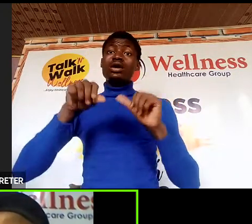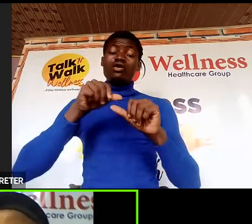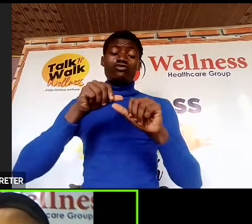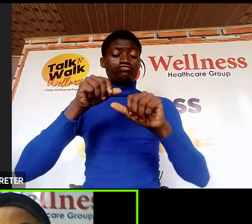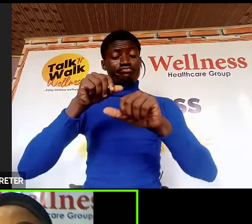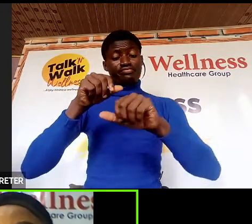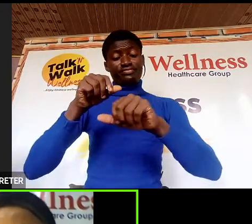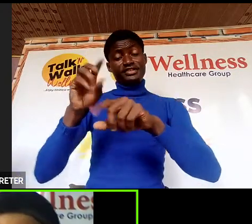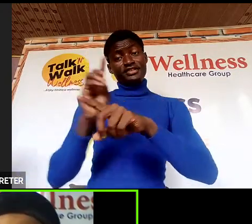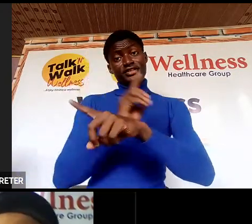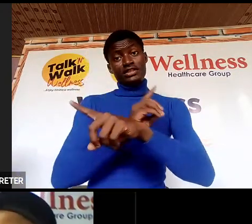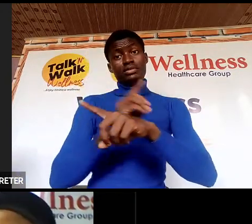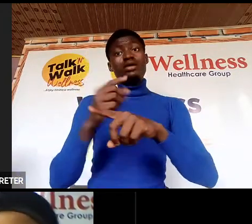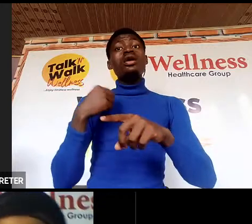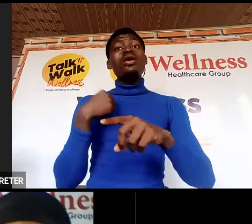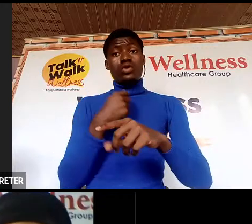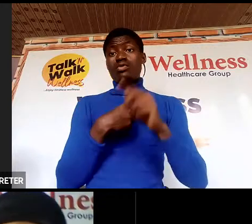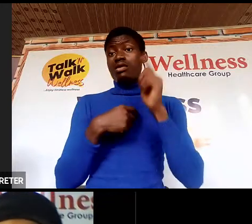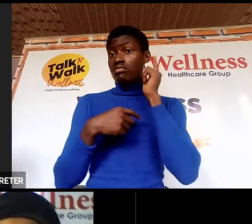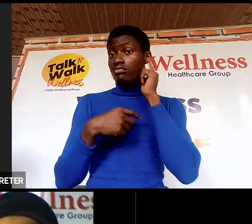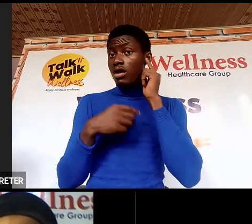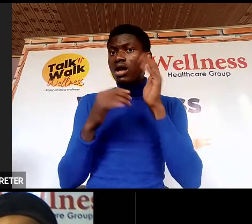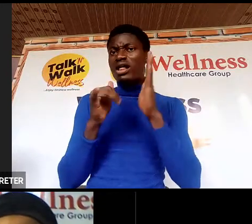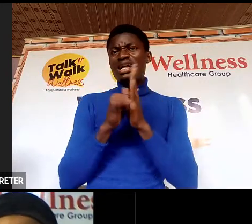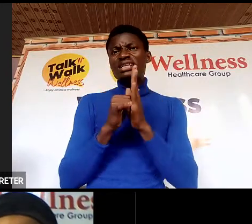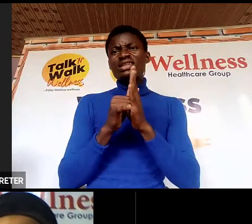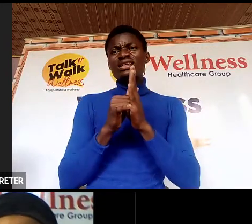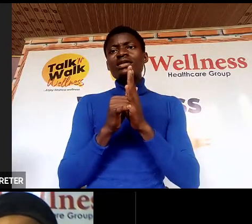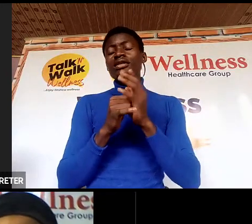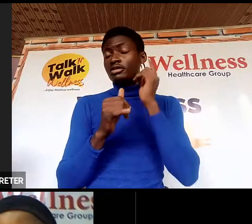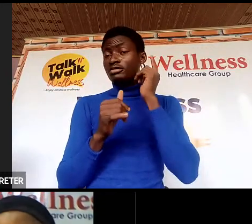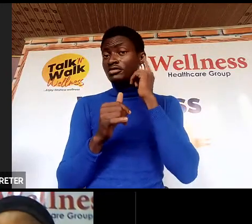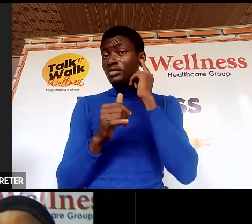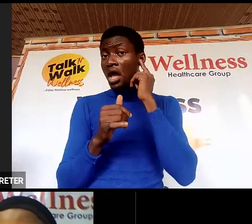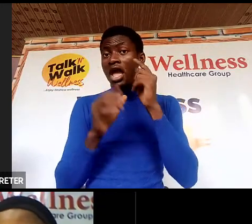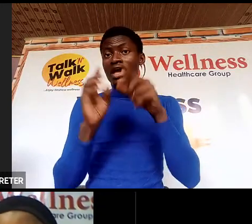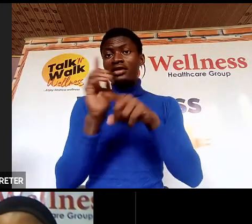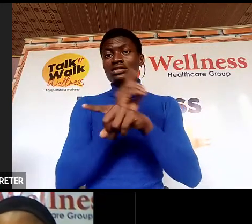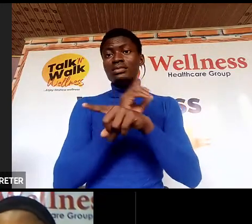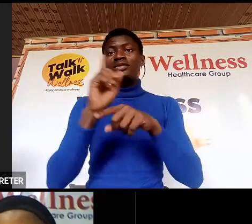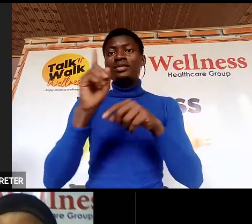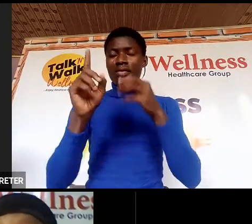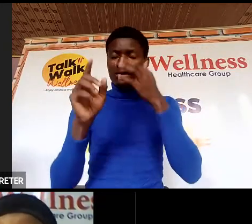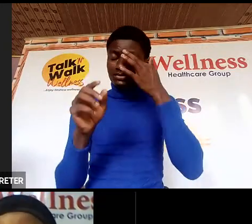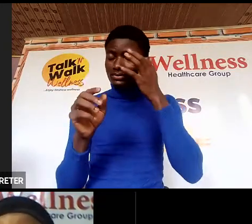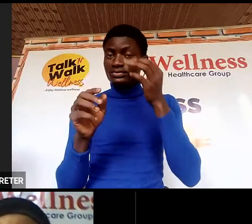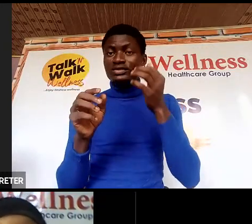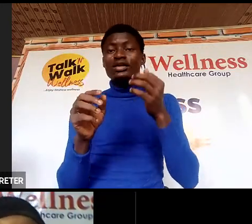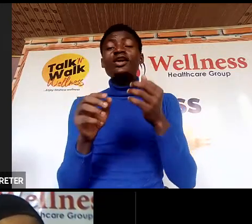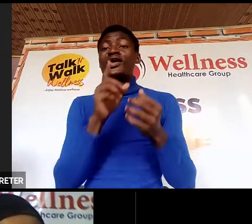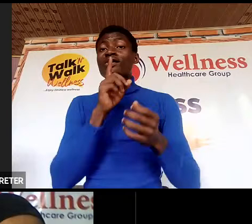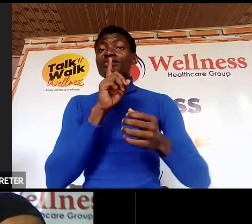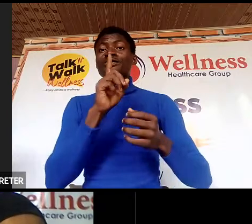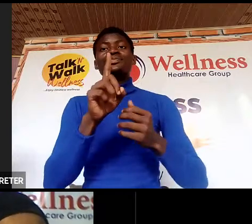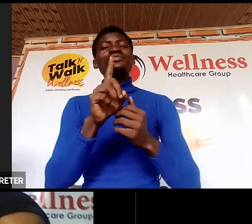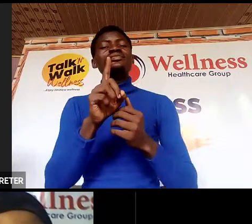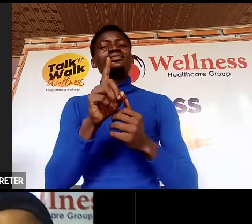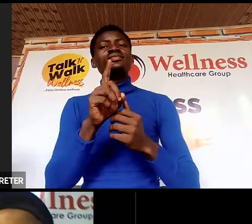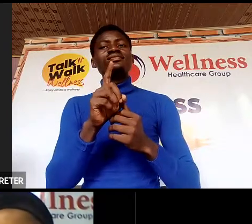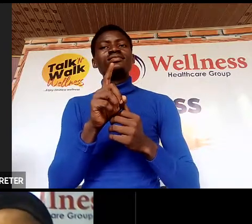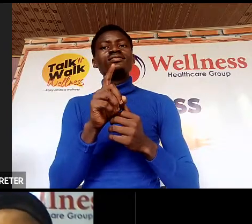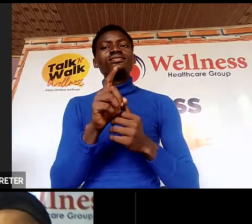number one. Yeah, absolutely. So If I give was us going to more be rules. like, yeah. So in fact, it's funny because a few weeks ago